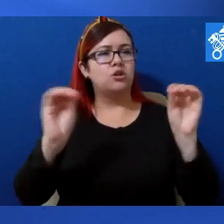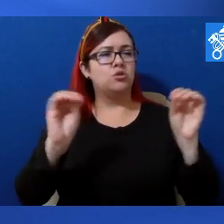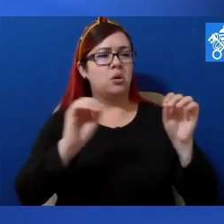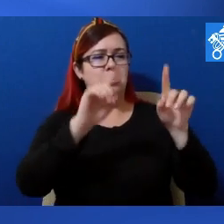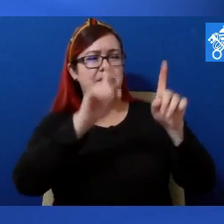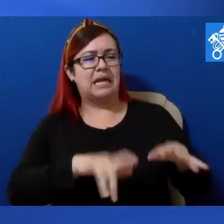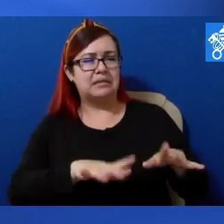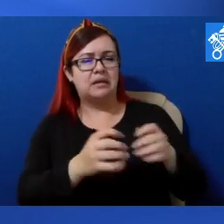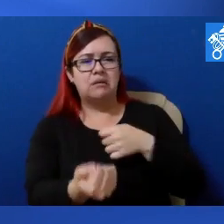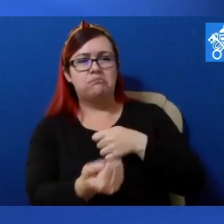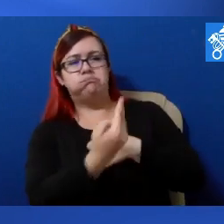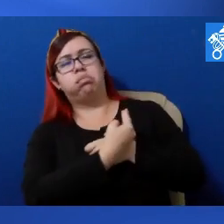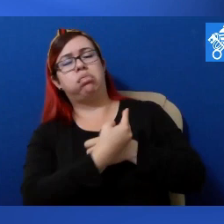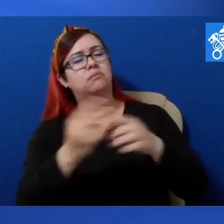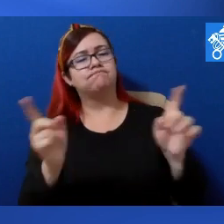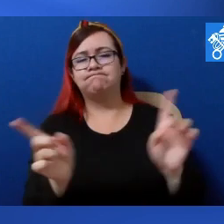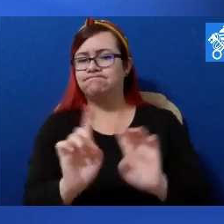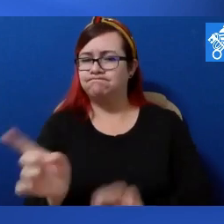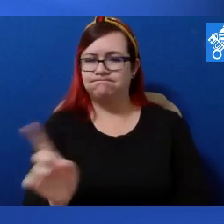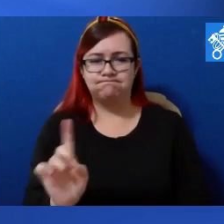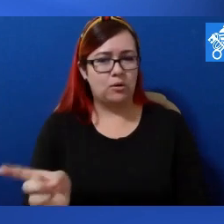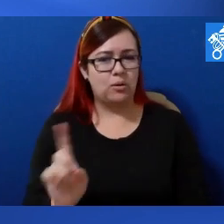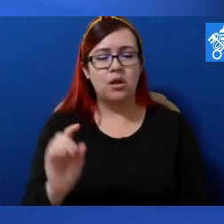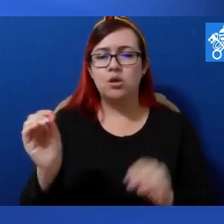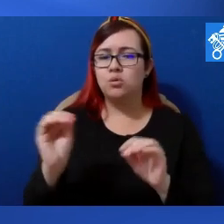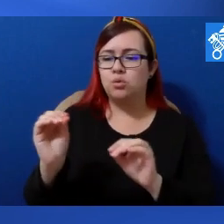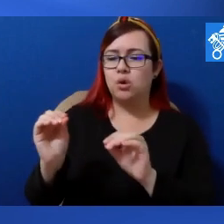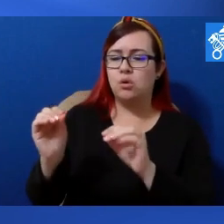terms. No trial is beyond our reach.